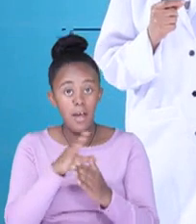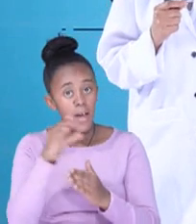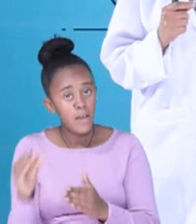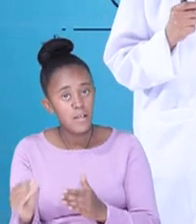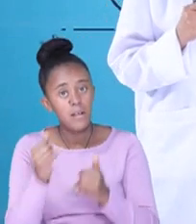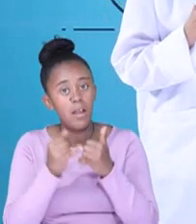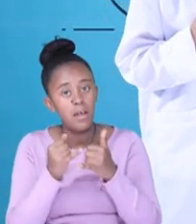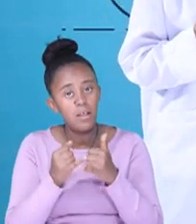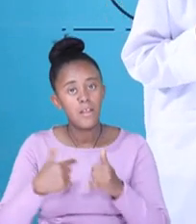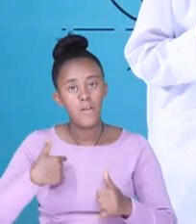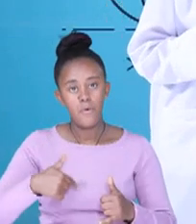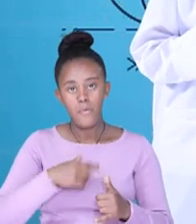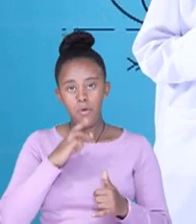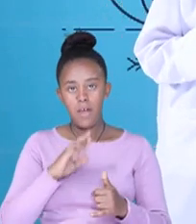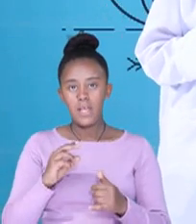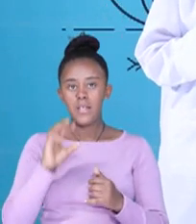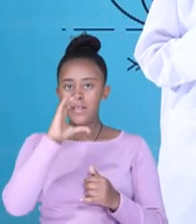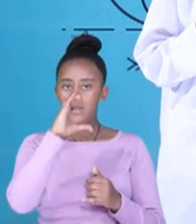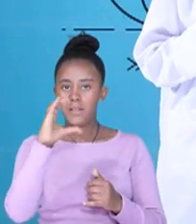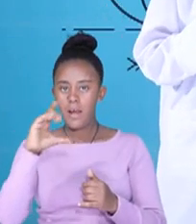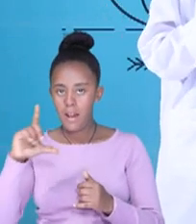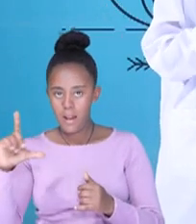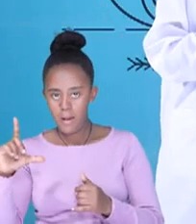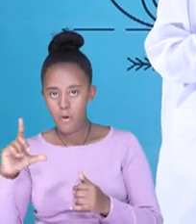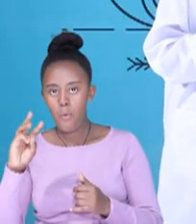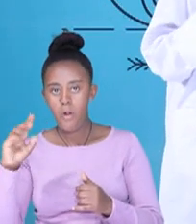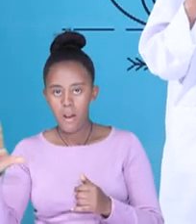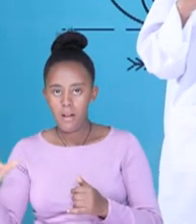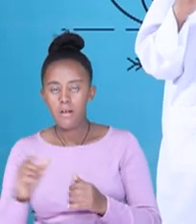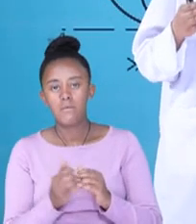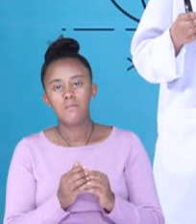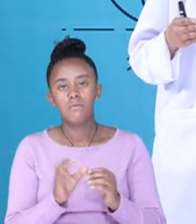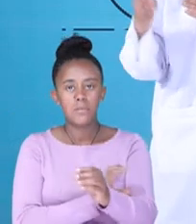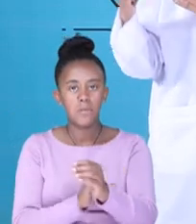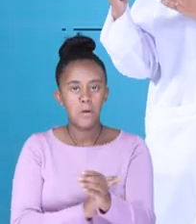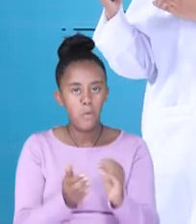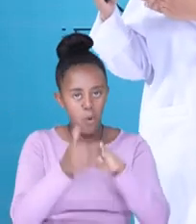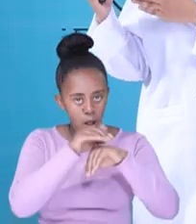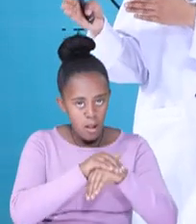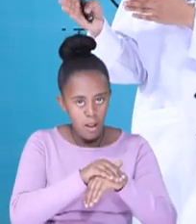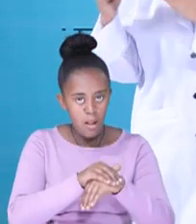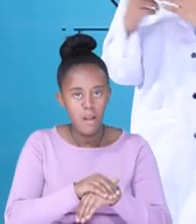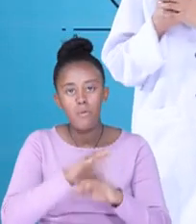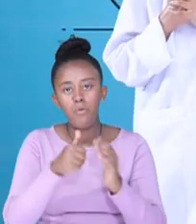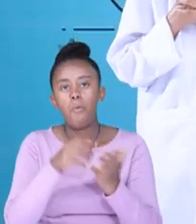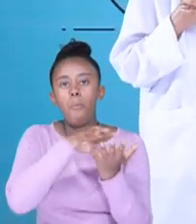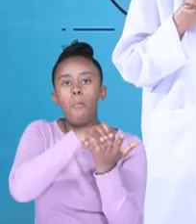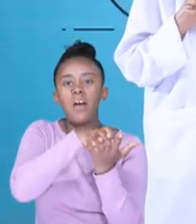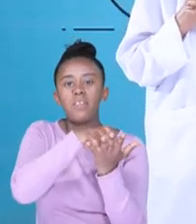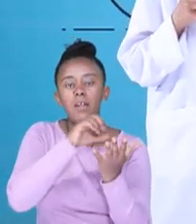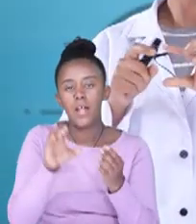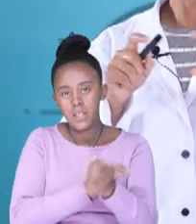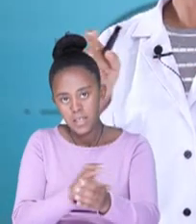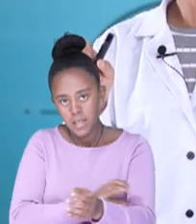And lastly, we have seen cell wall, which is found in plant cell, fungal cell, and in bacterial